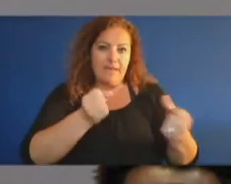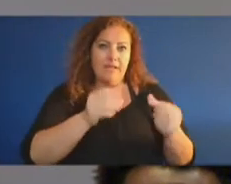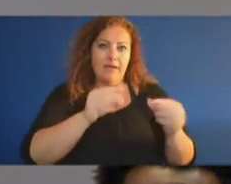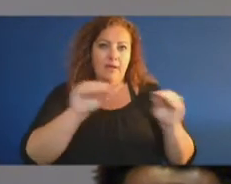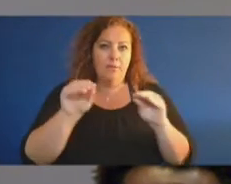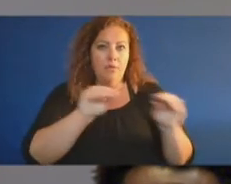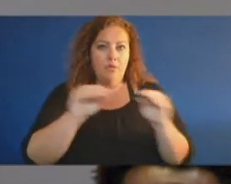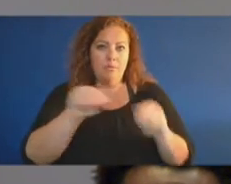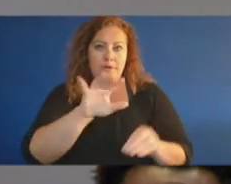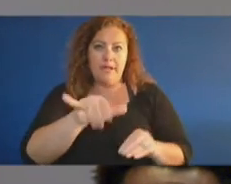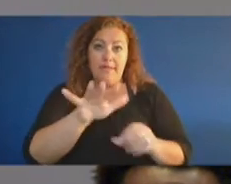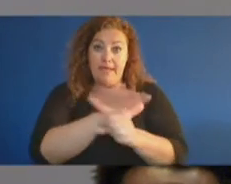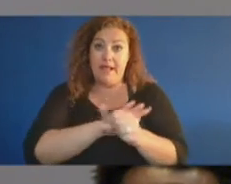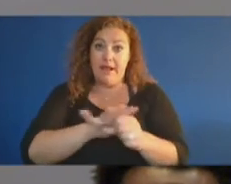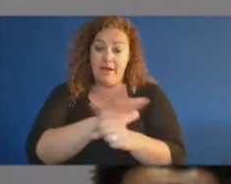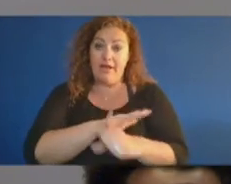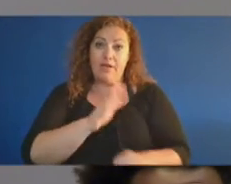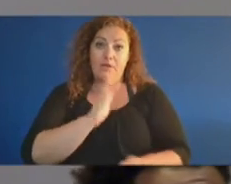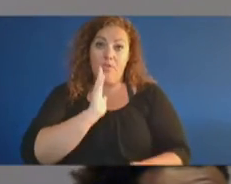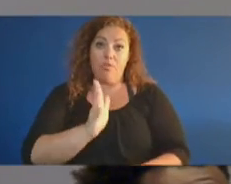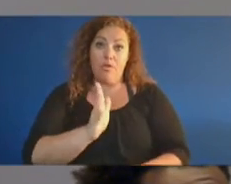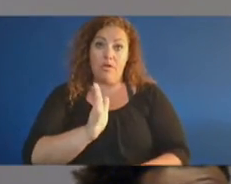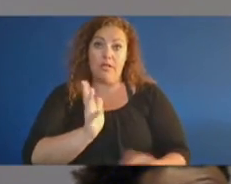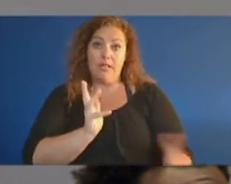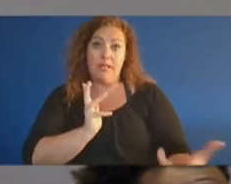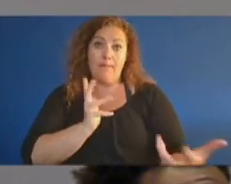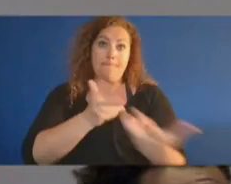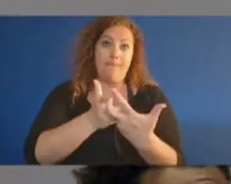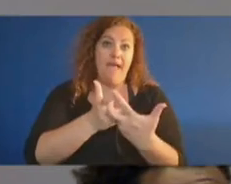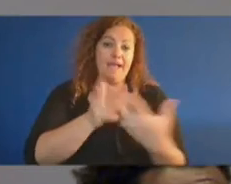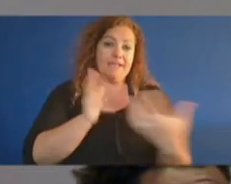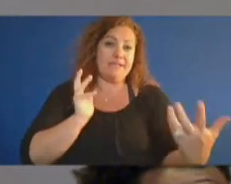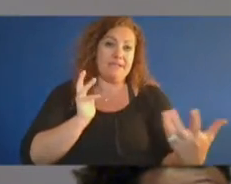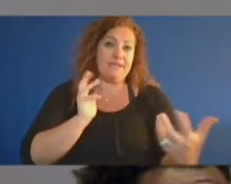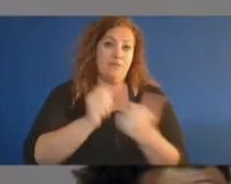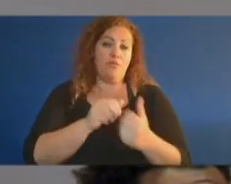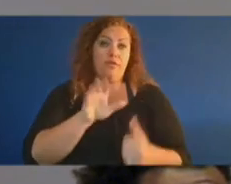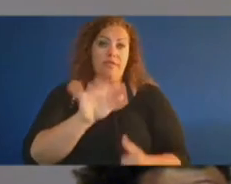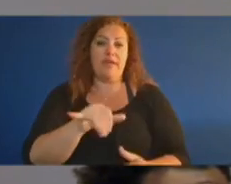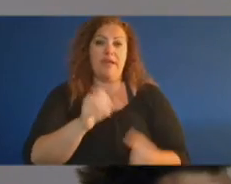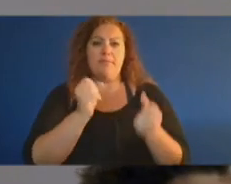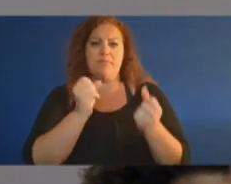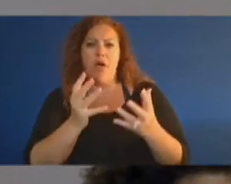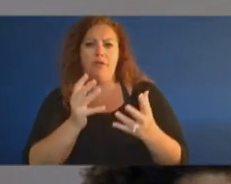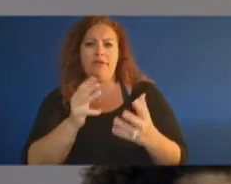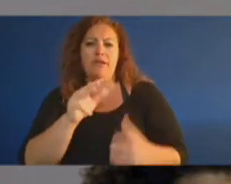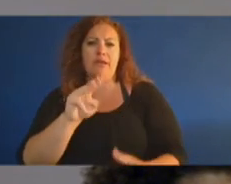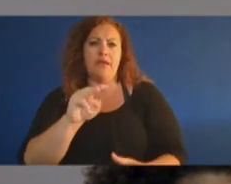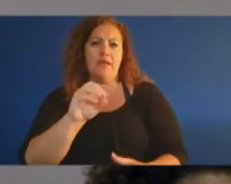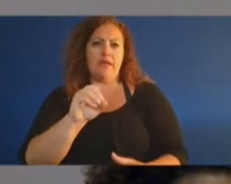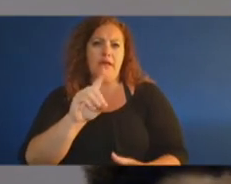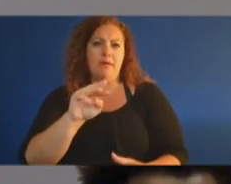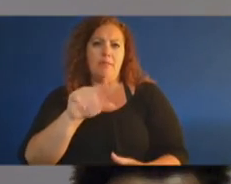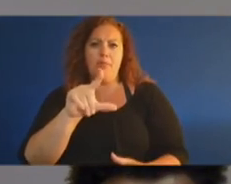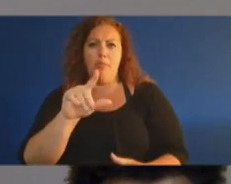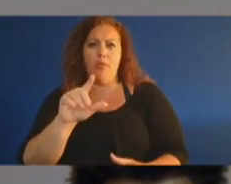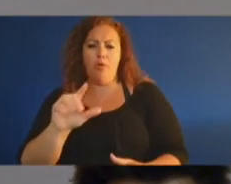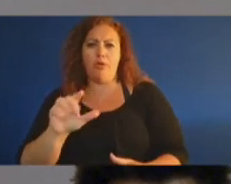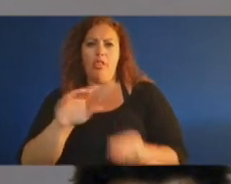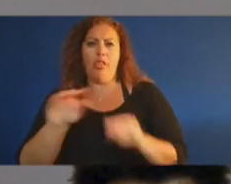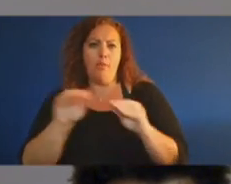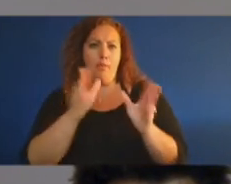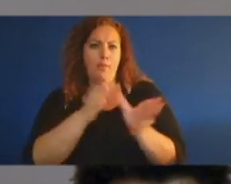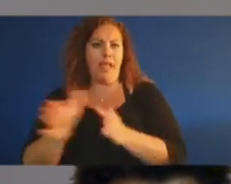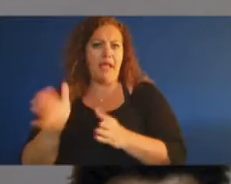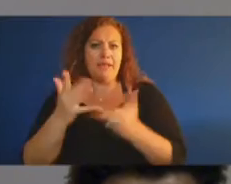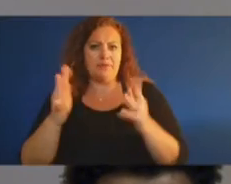area will match up and marry with the multimodal um plans that we um have